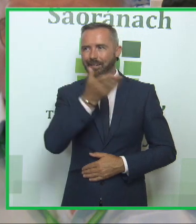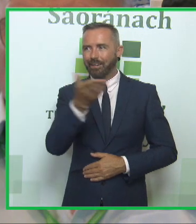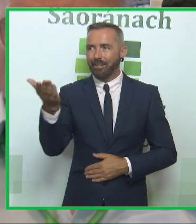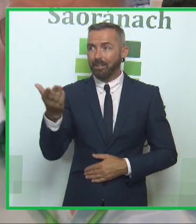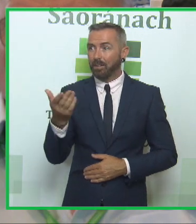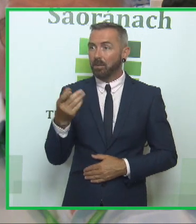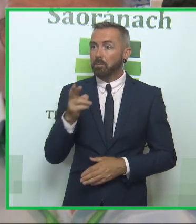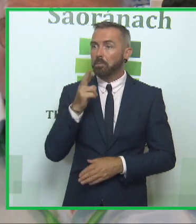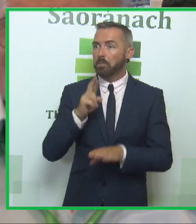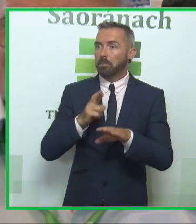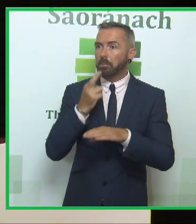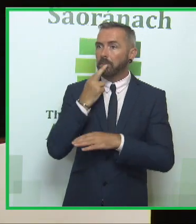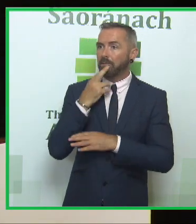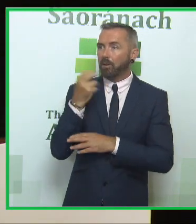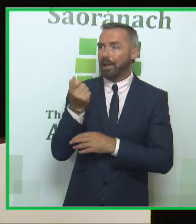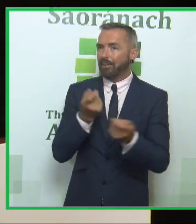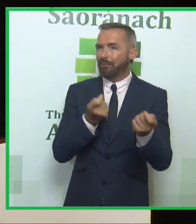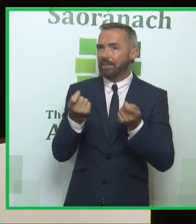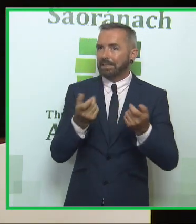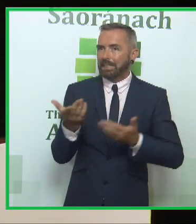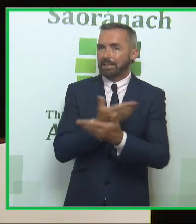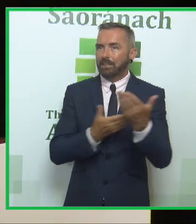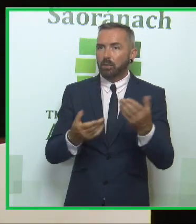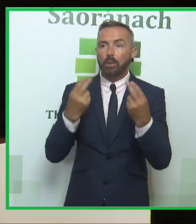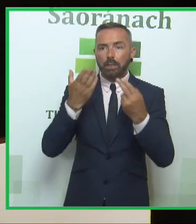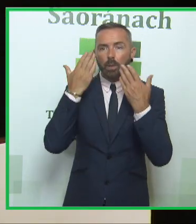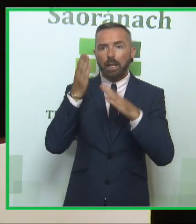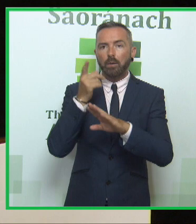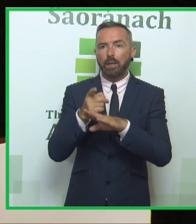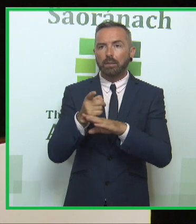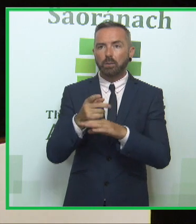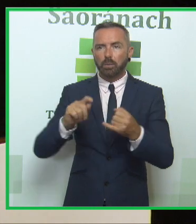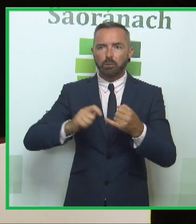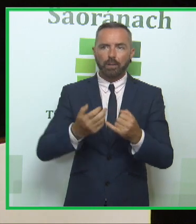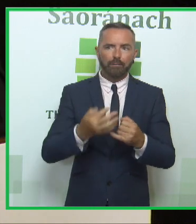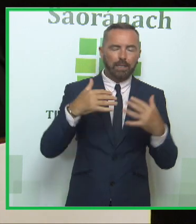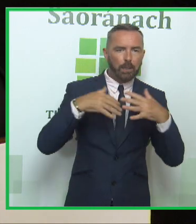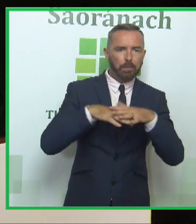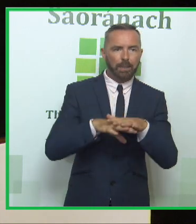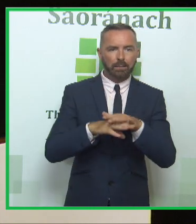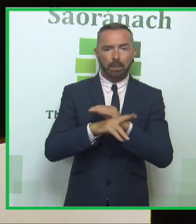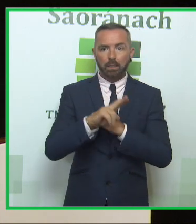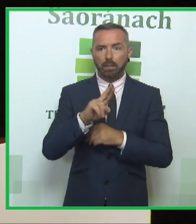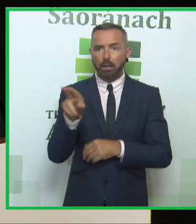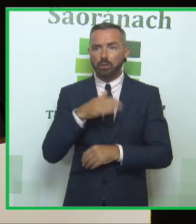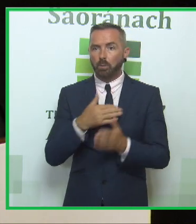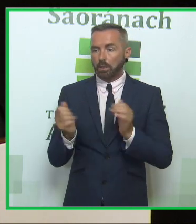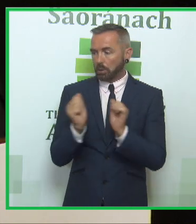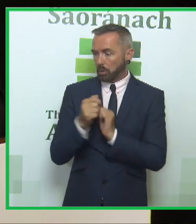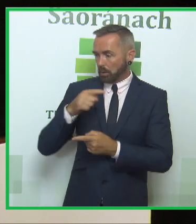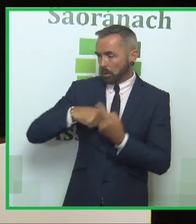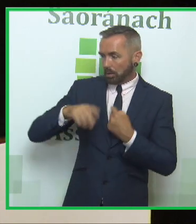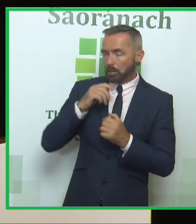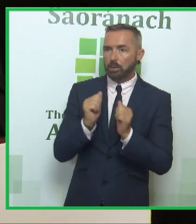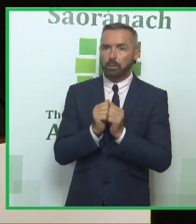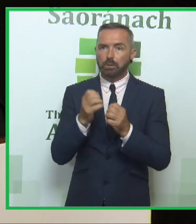happy to have a facilitated discussion. So we have to allow that, and we have to understand that. So we try to find a mix, not just that suits ourselves as an assembly, but